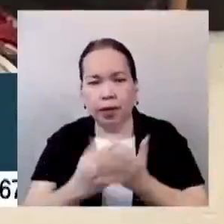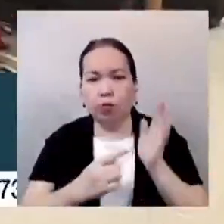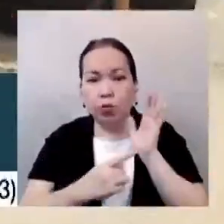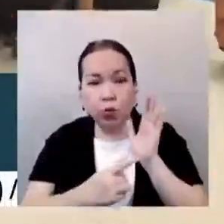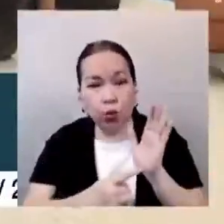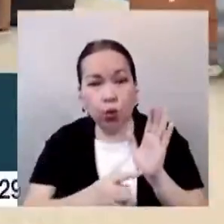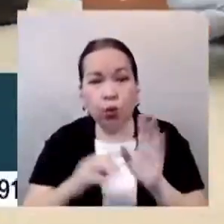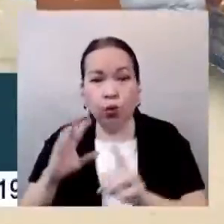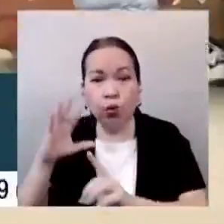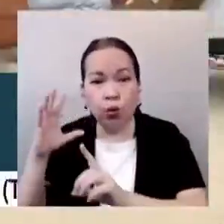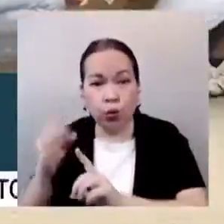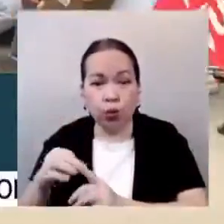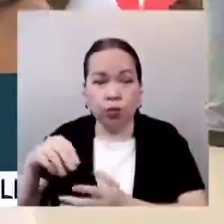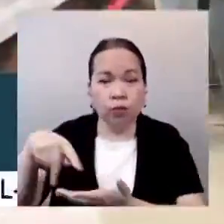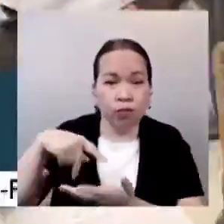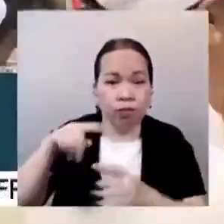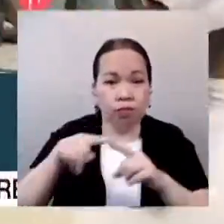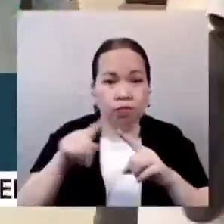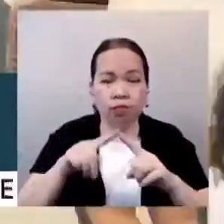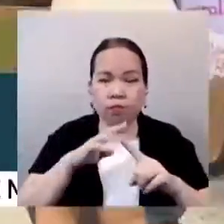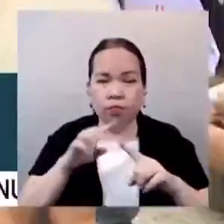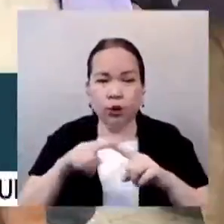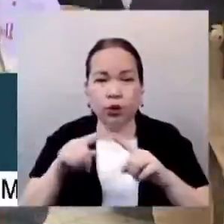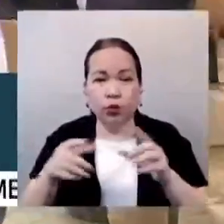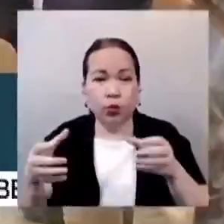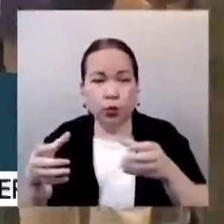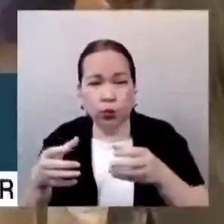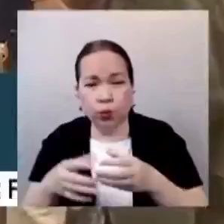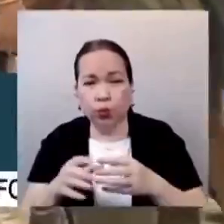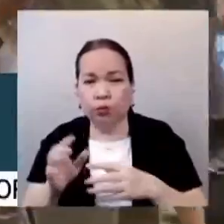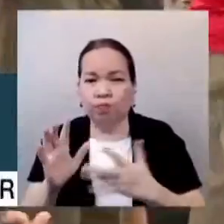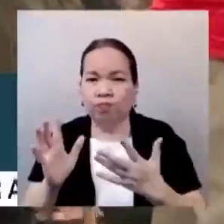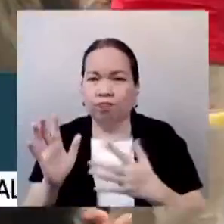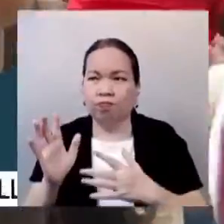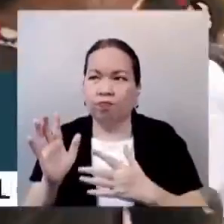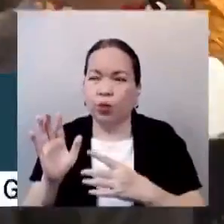cultural presentations by various progressive groups, as well as